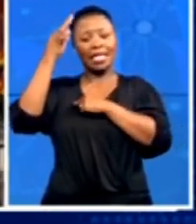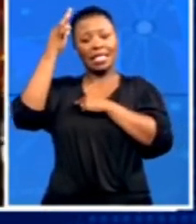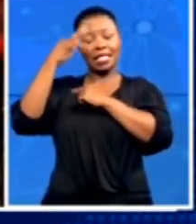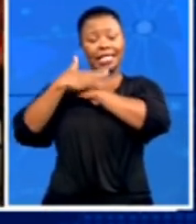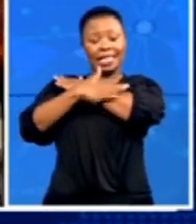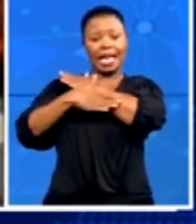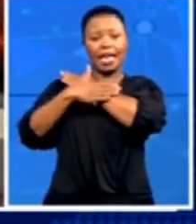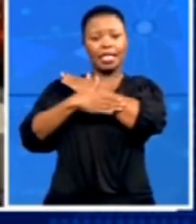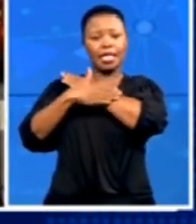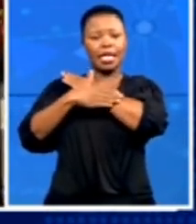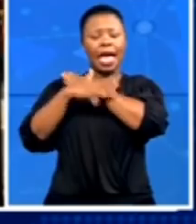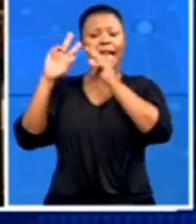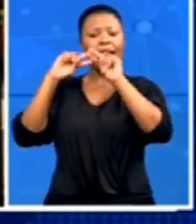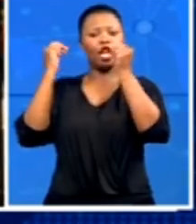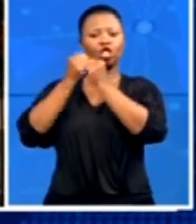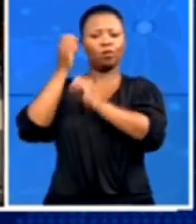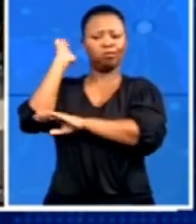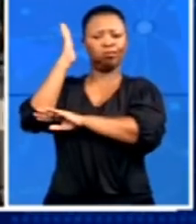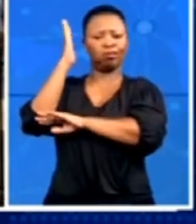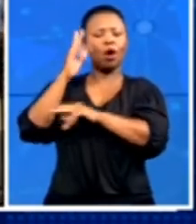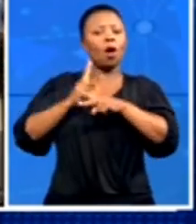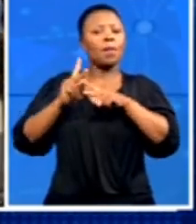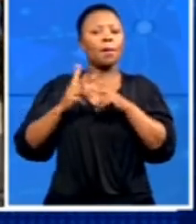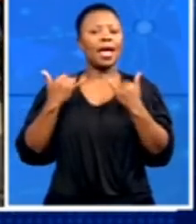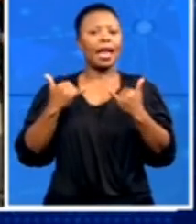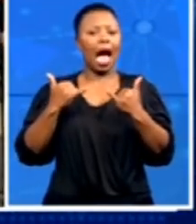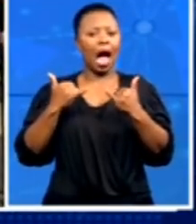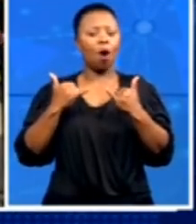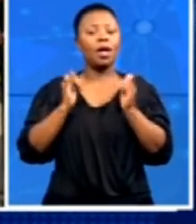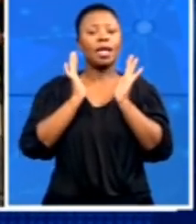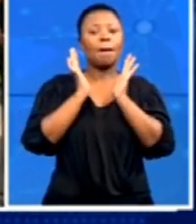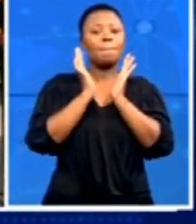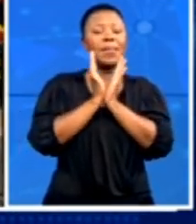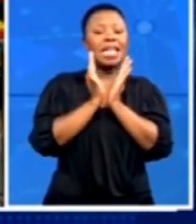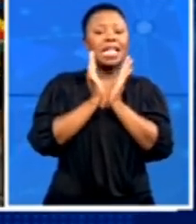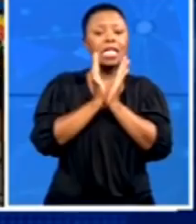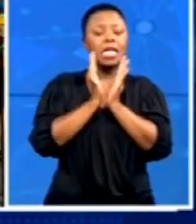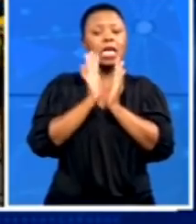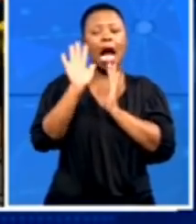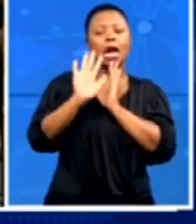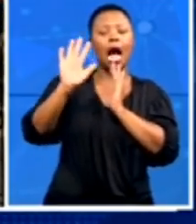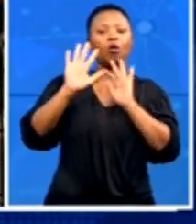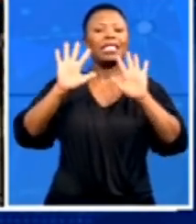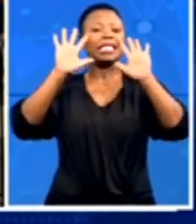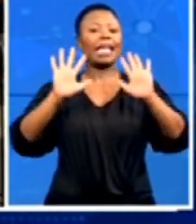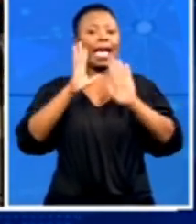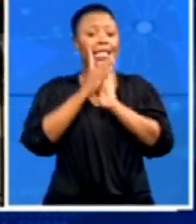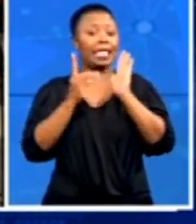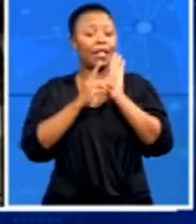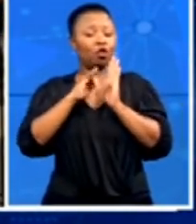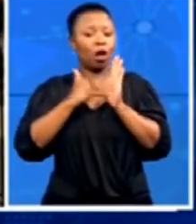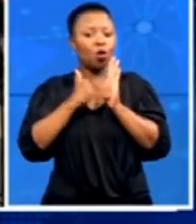first meeting would be around the 10th, where we'll be discussing all the plans which will be presented to us by